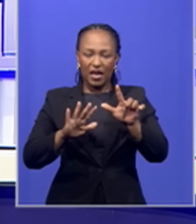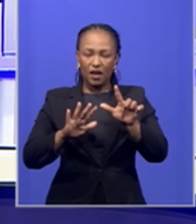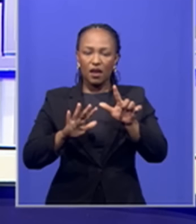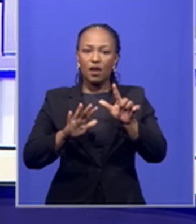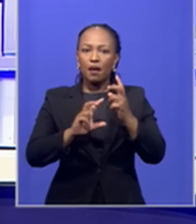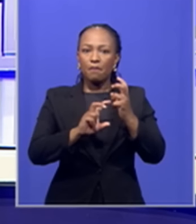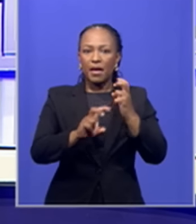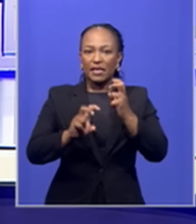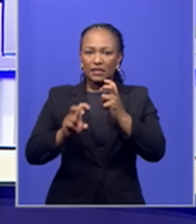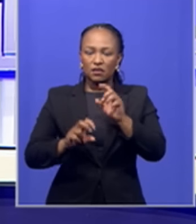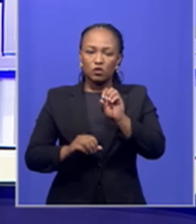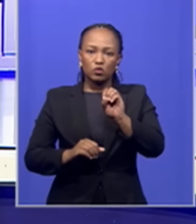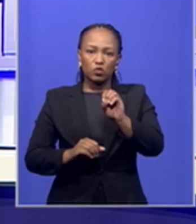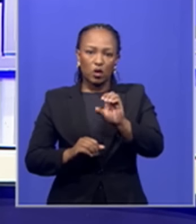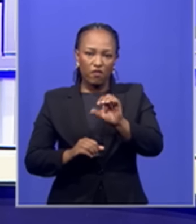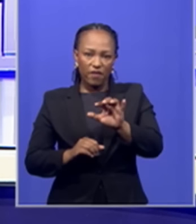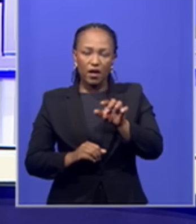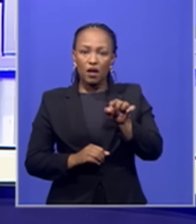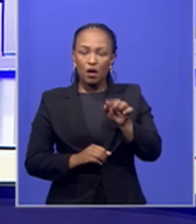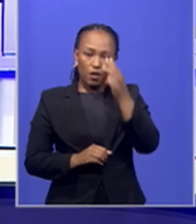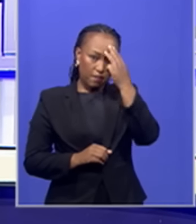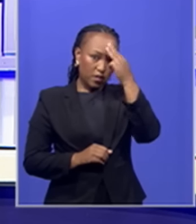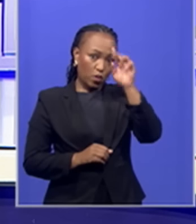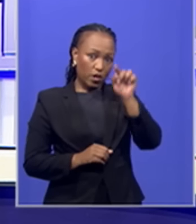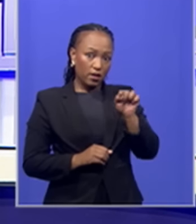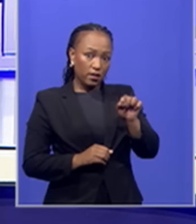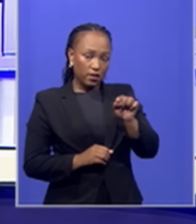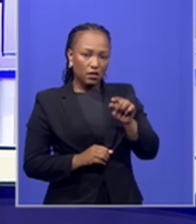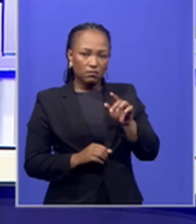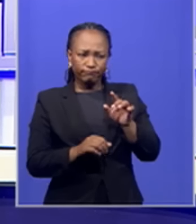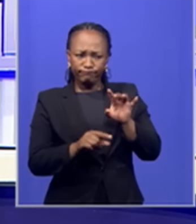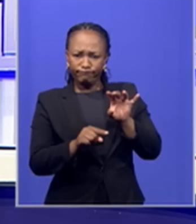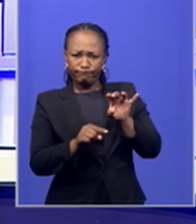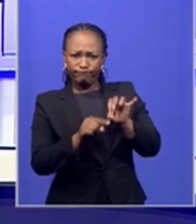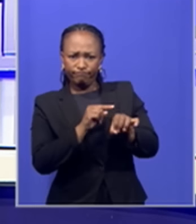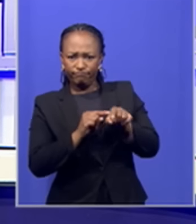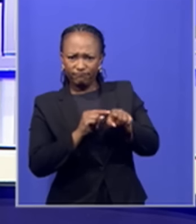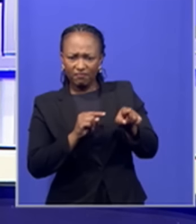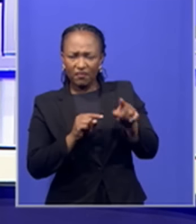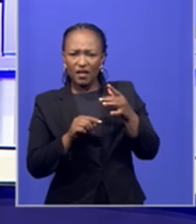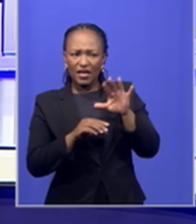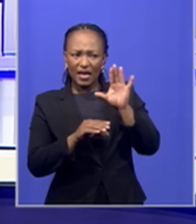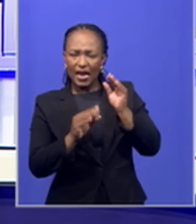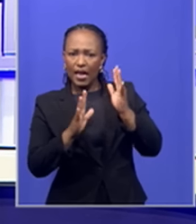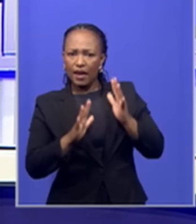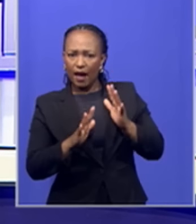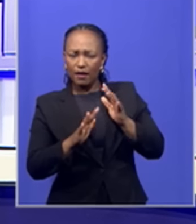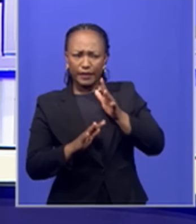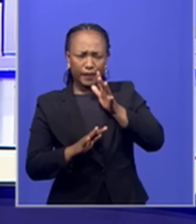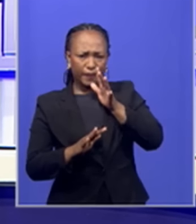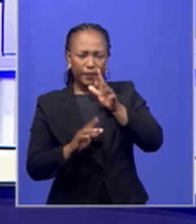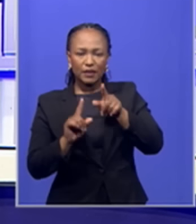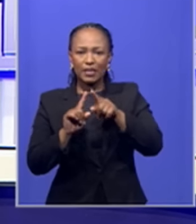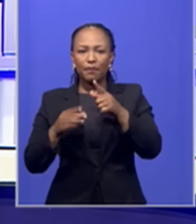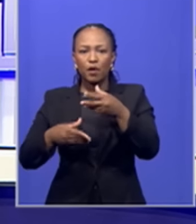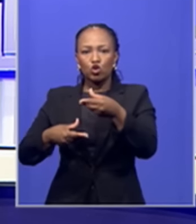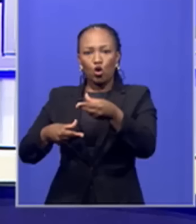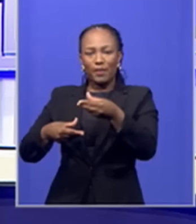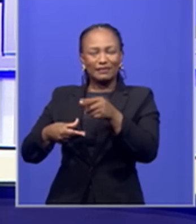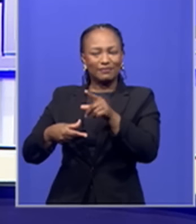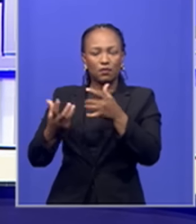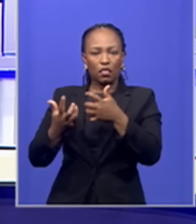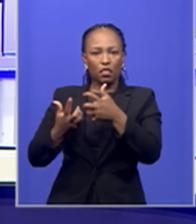kwa Soshanguve kwa bokone jwa Pretoria moraga go lemoga fa di rwele barutwana le mororo di sena ditlankana tse di maleba tsa go ka